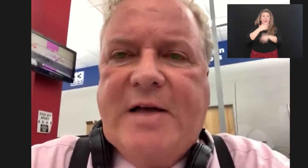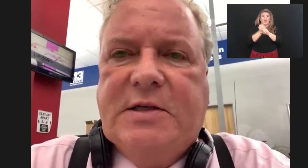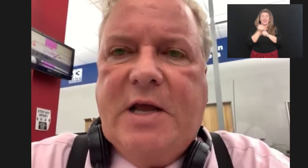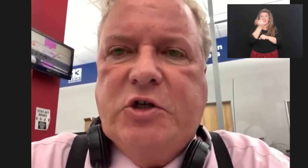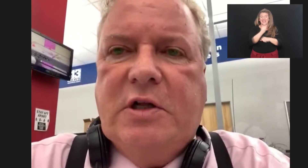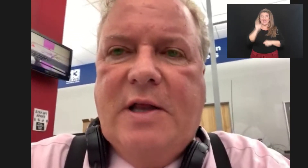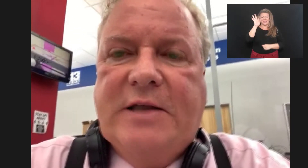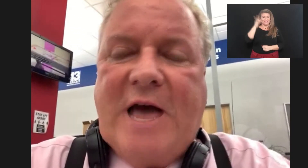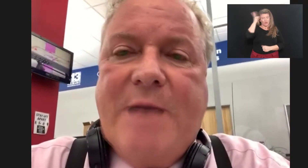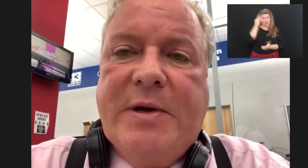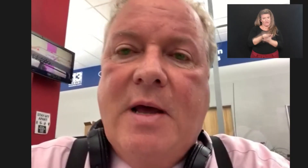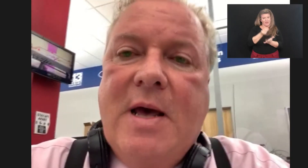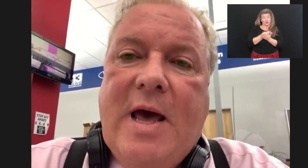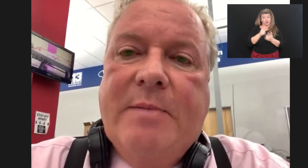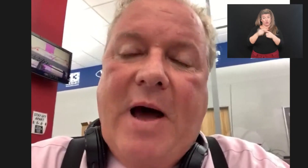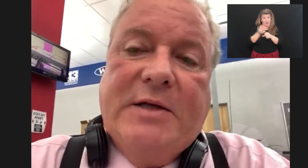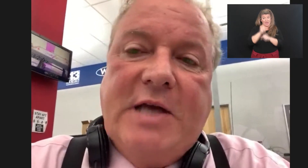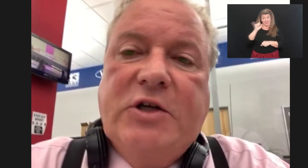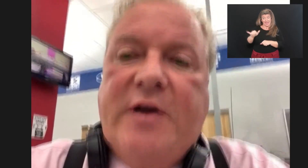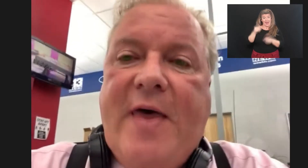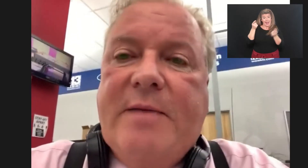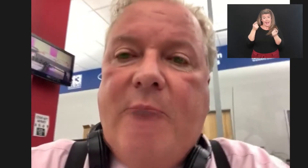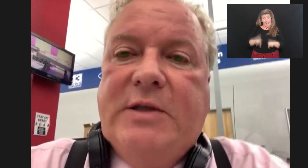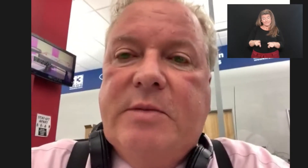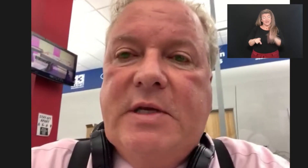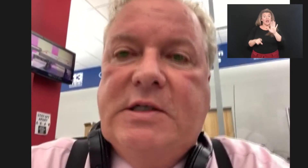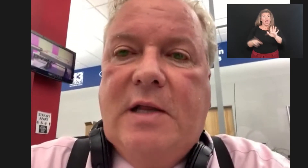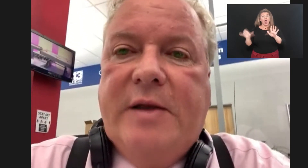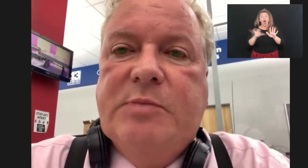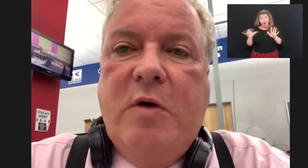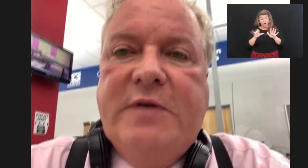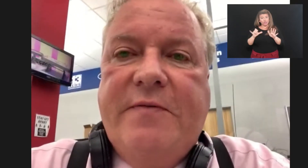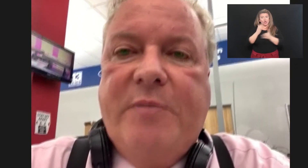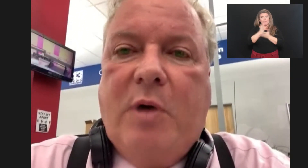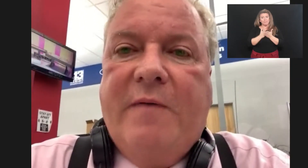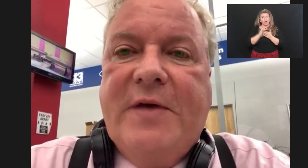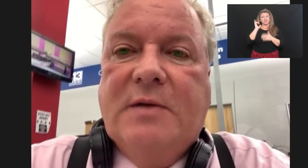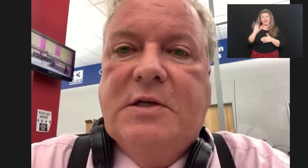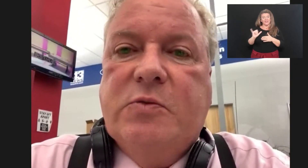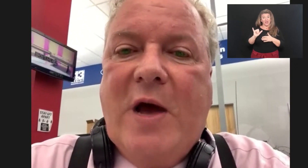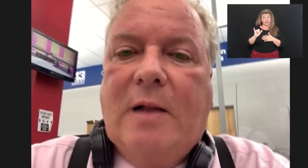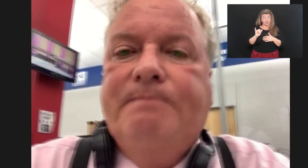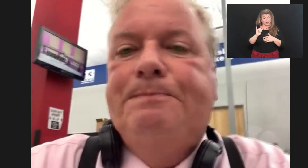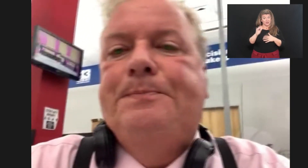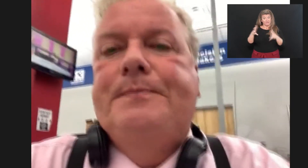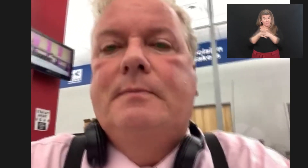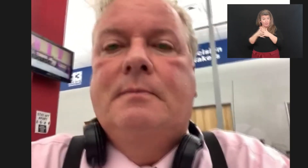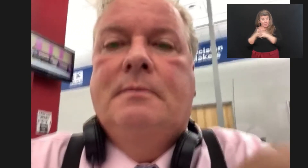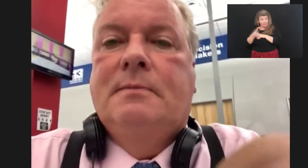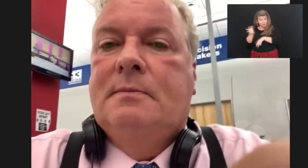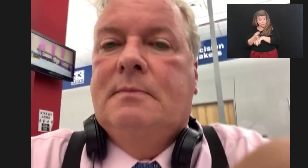make these vaccination clinics happen? And by extension of that, might some of these clinics move to the football fields as well?